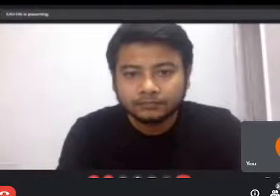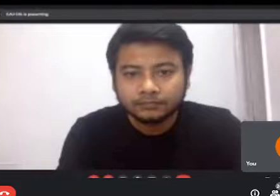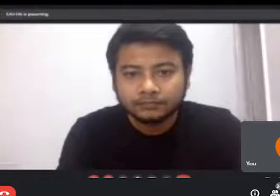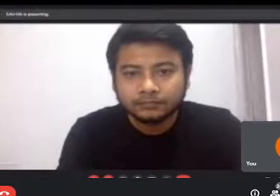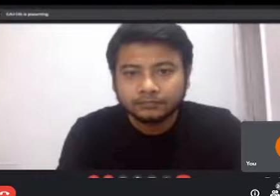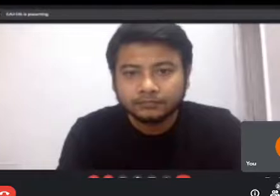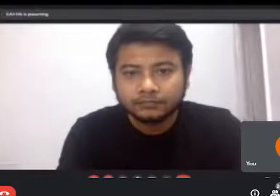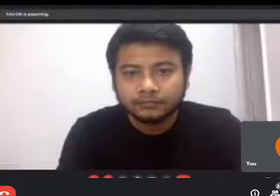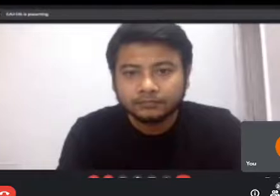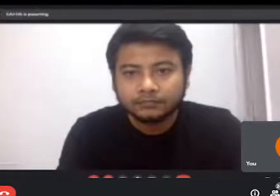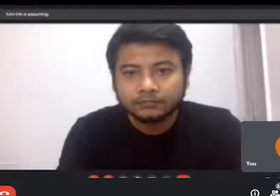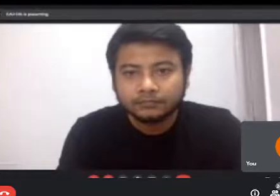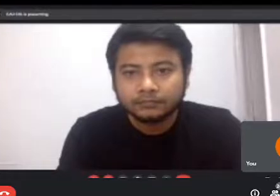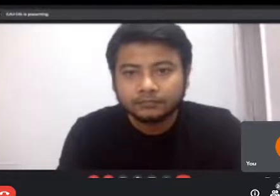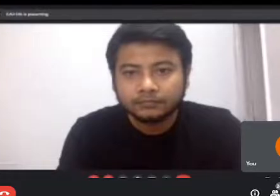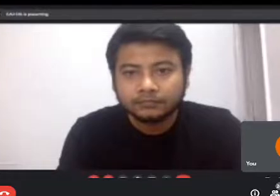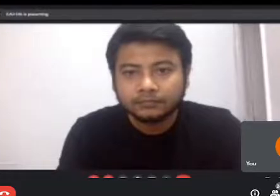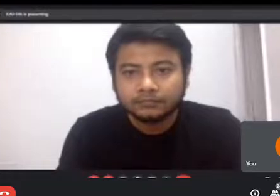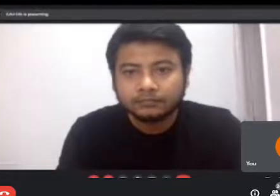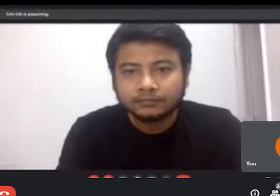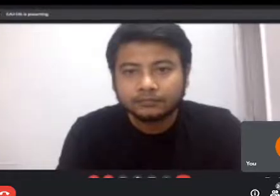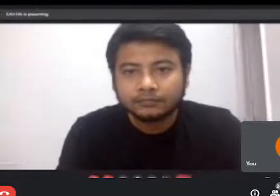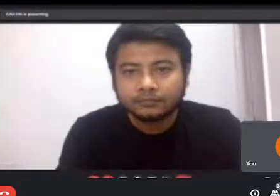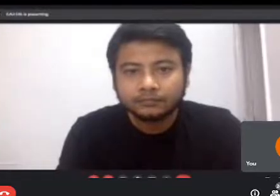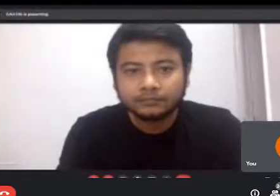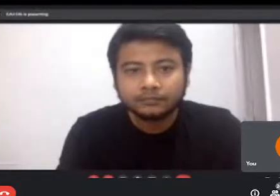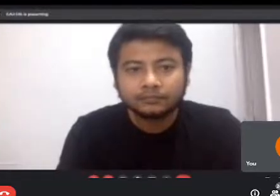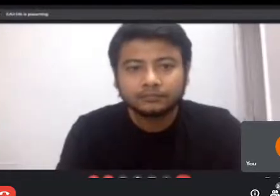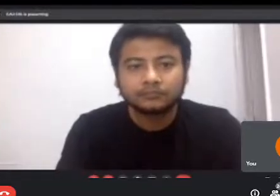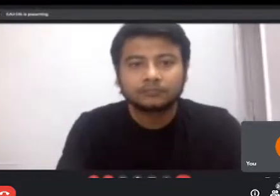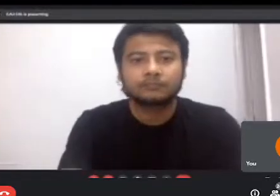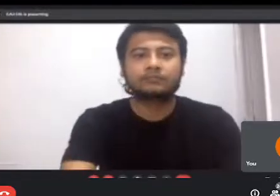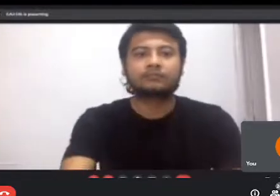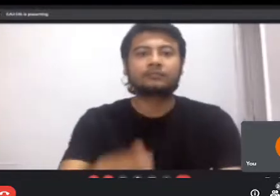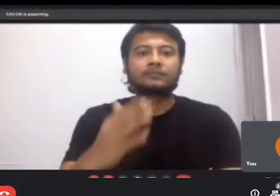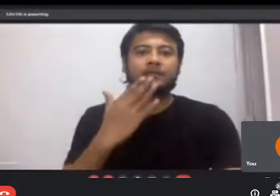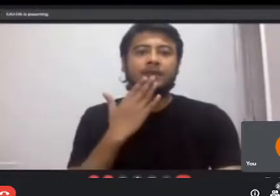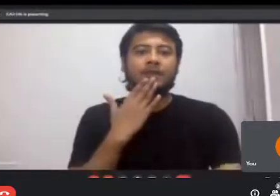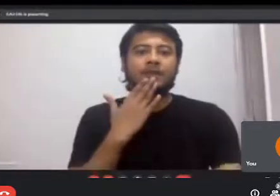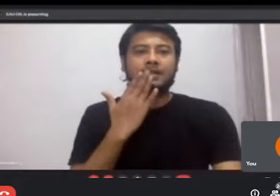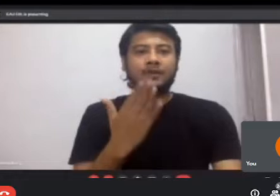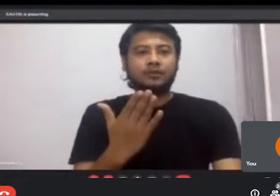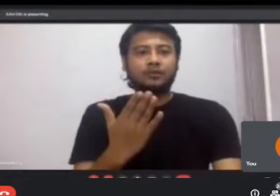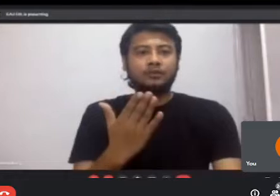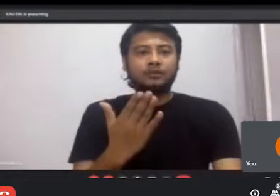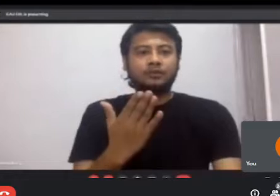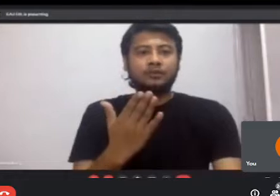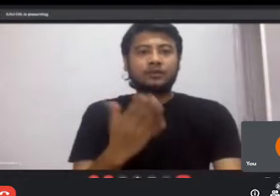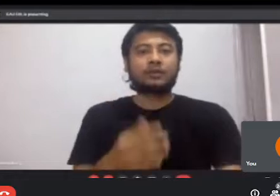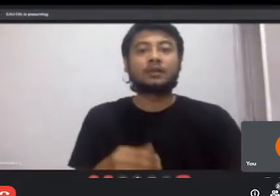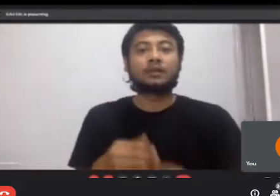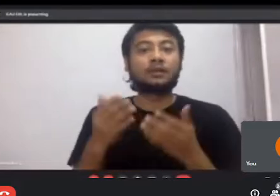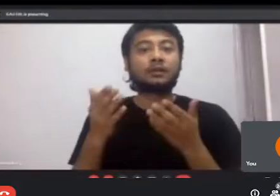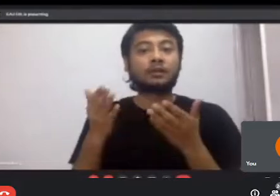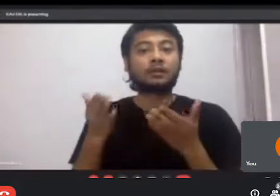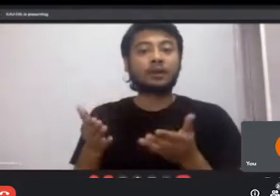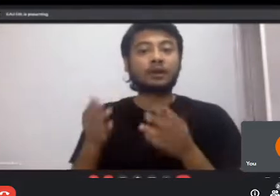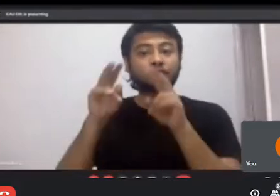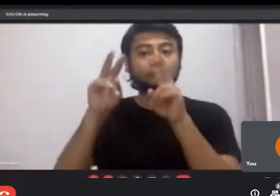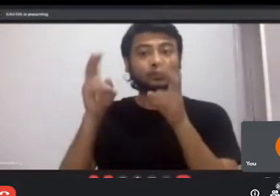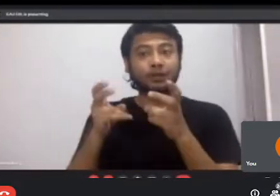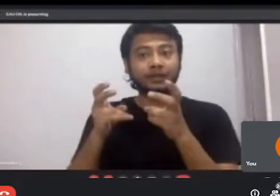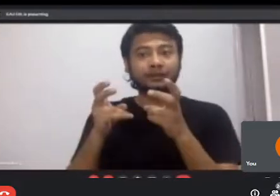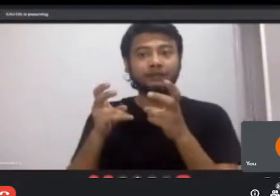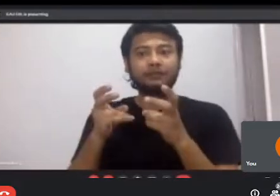Thank you. I will give a brief introduction to our topic today, which is called Research, Practice